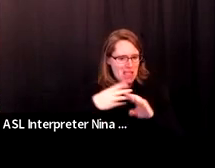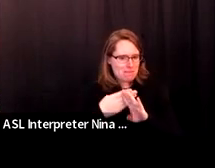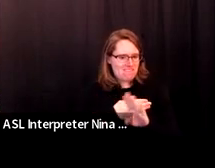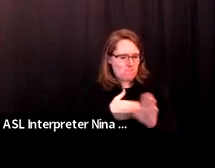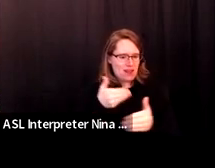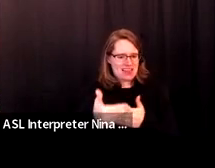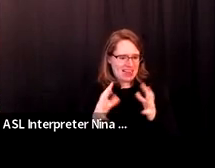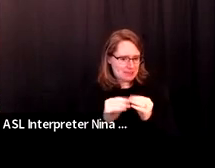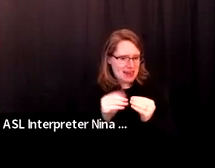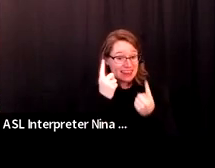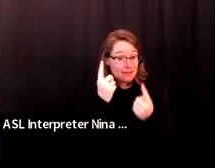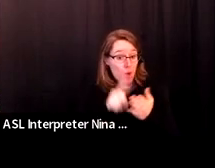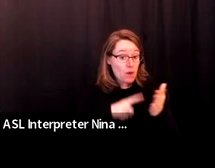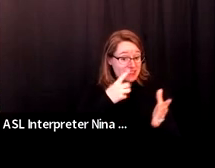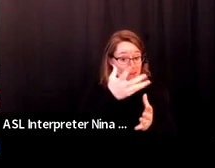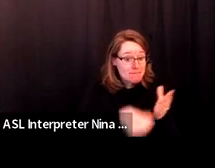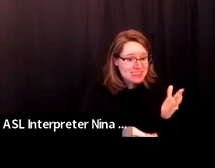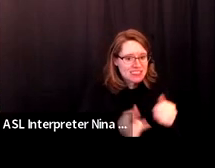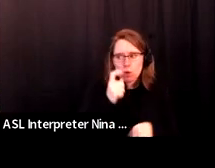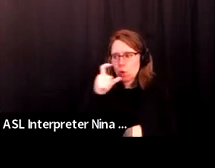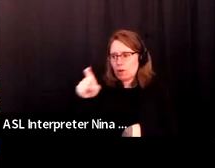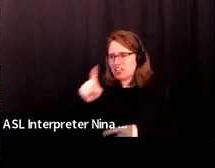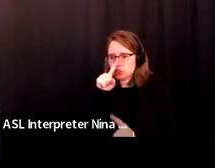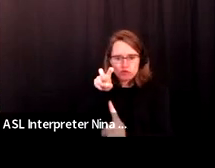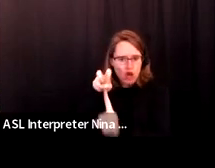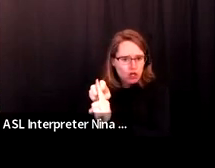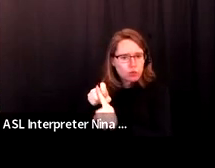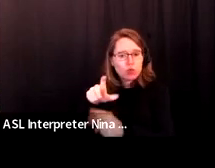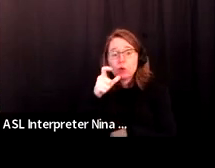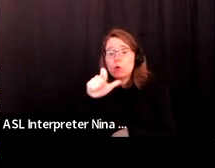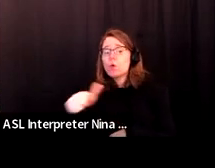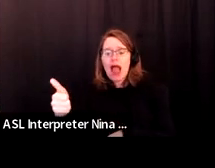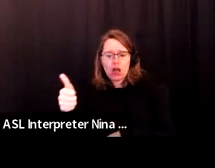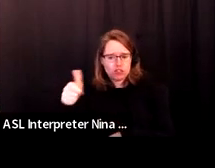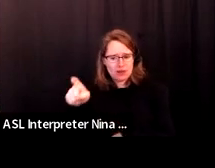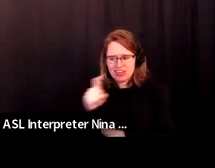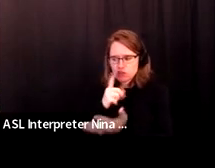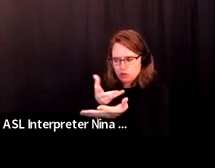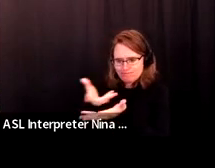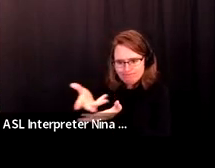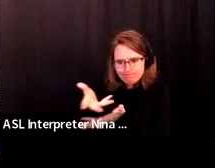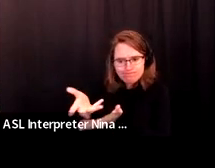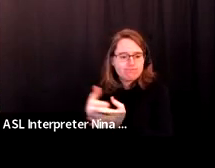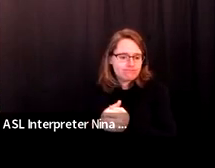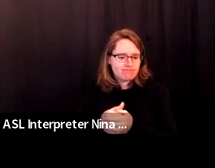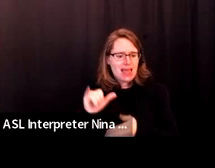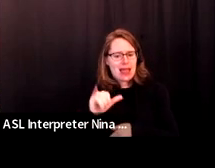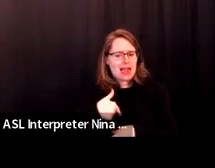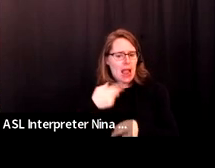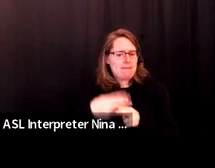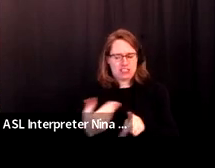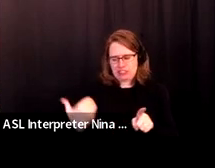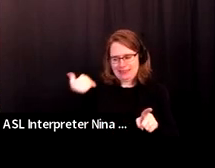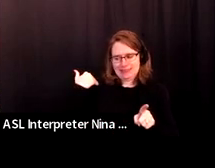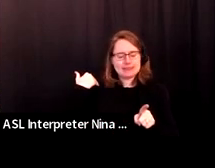gaps, who we need to talk to, what else, who else we need to hear from around these ideas. Like I mentioned at the beginning of our time